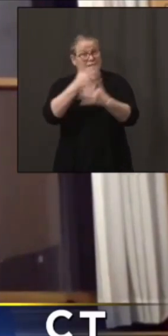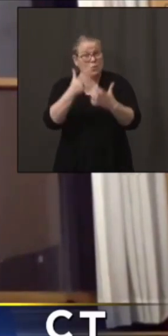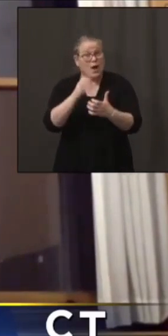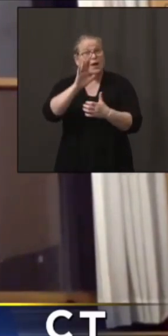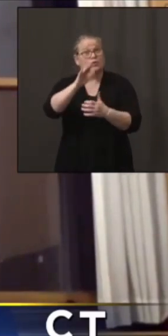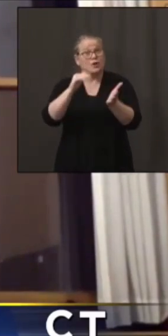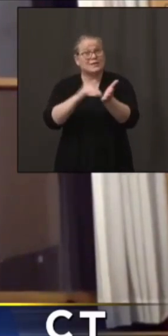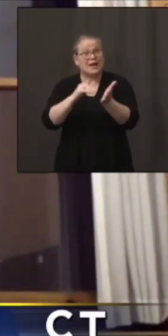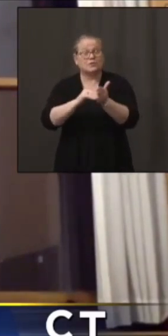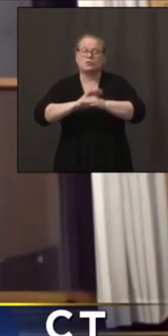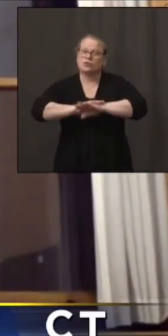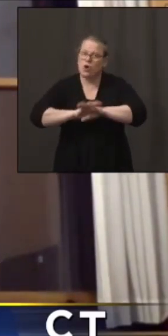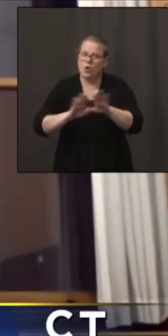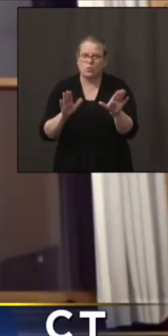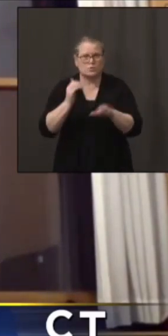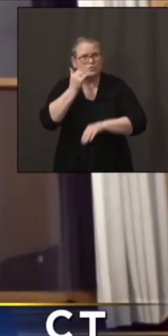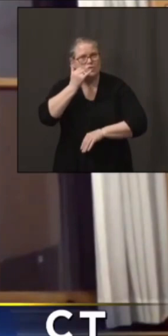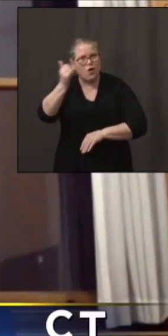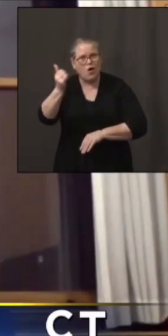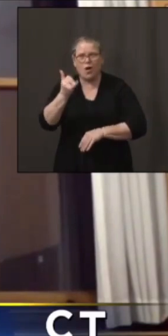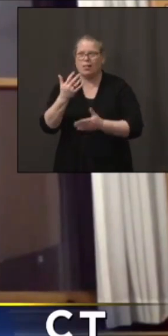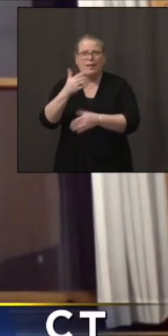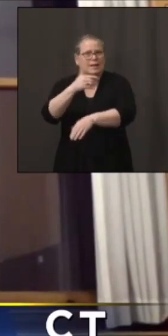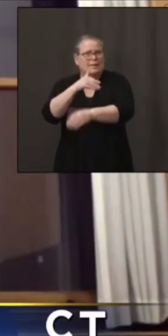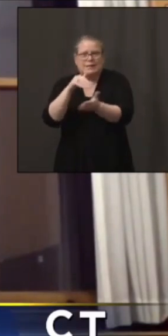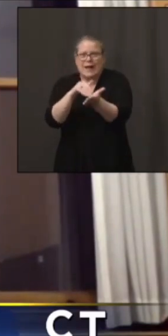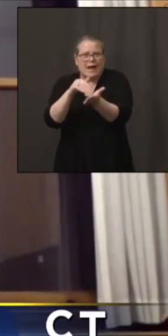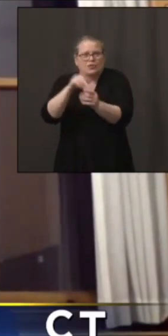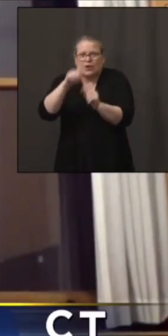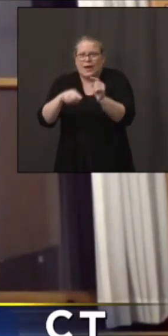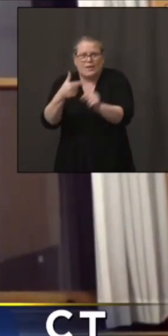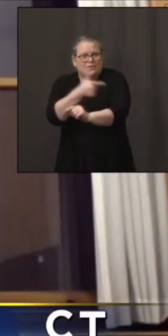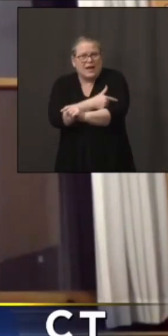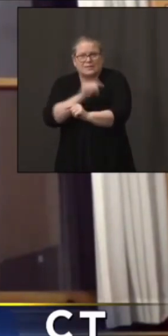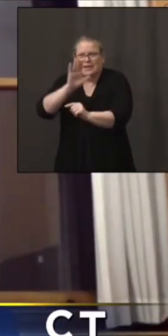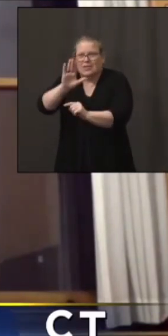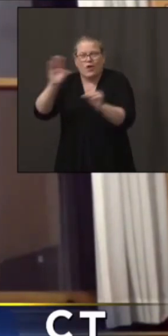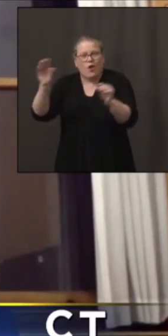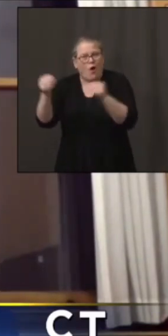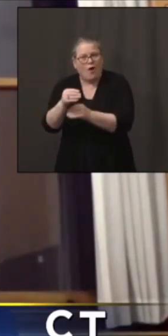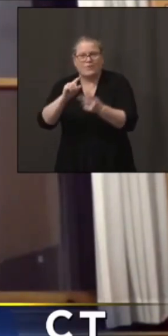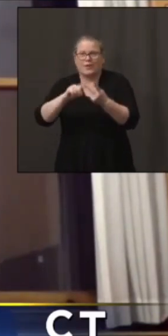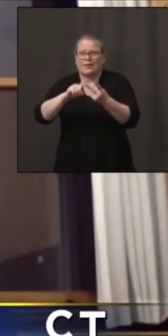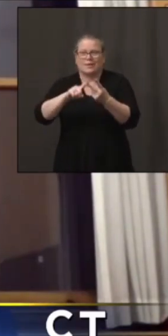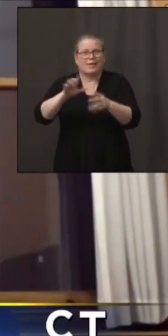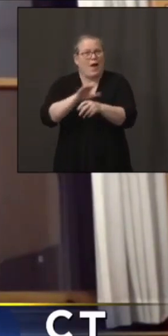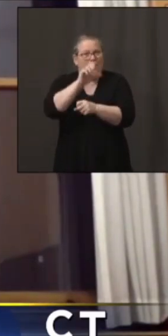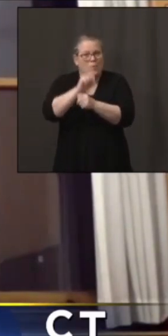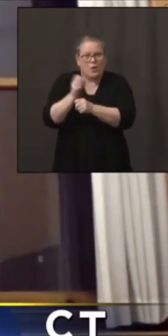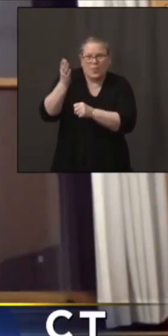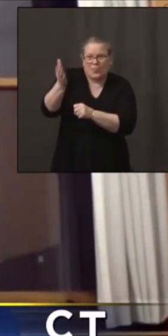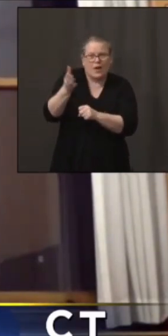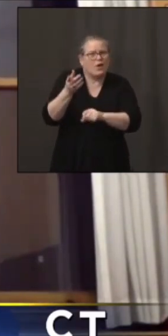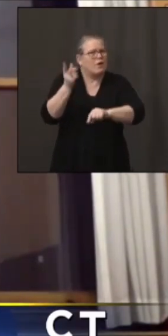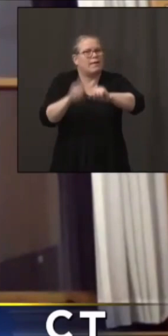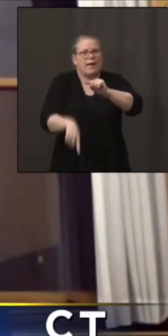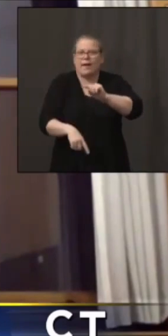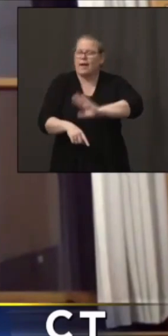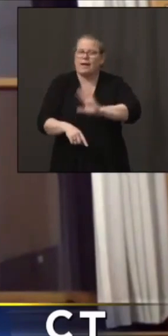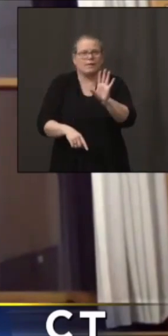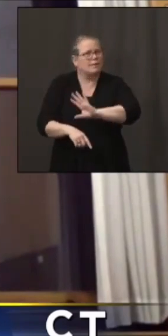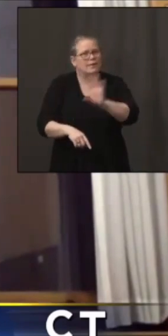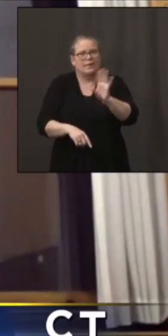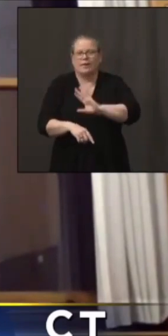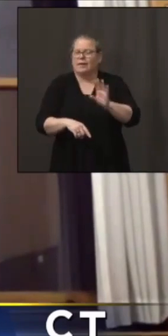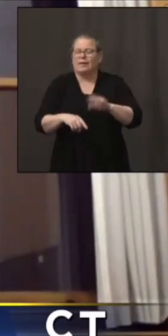office. They're not going to be able to help you get an appointment. So, this needs to be done, initially as an outreach